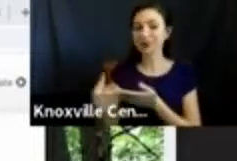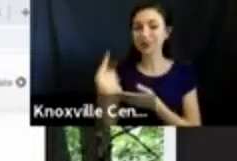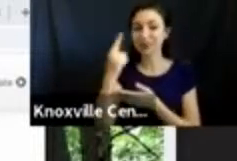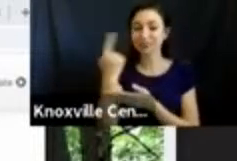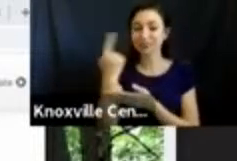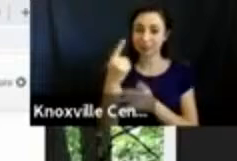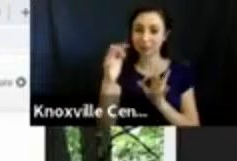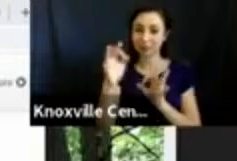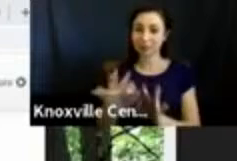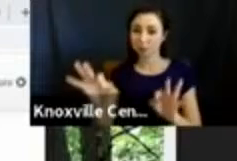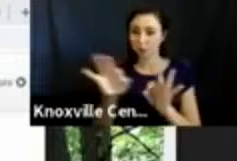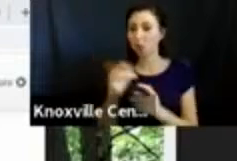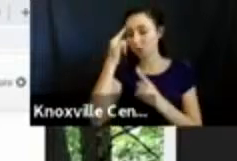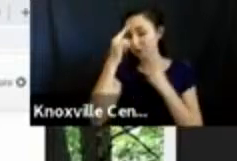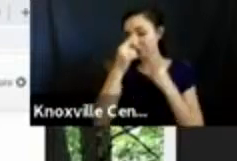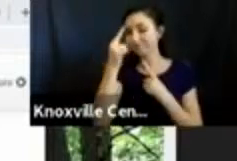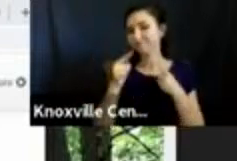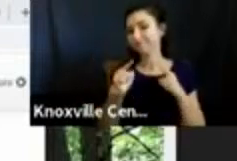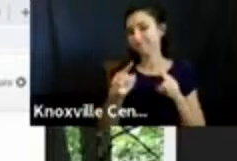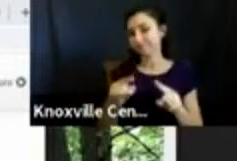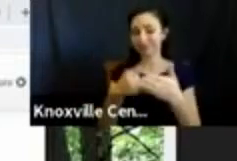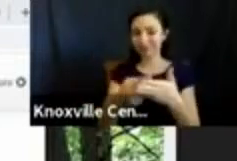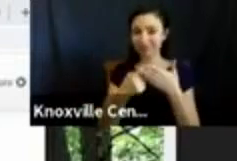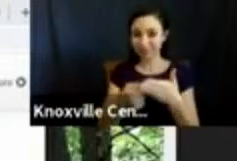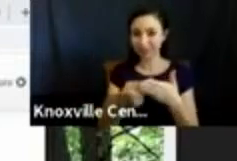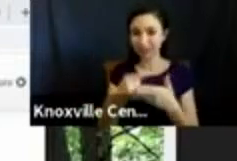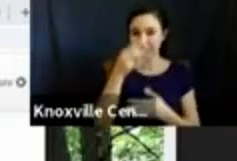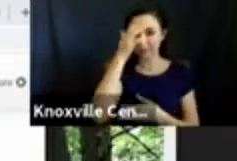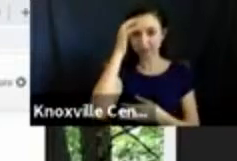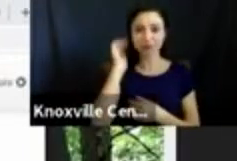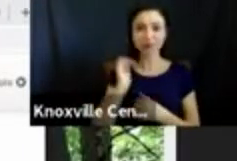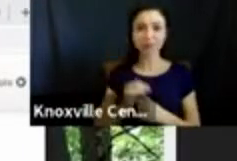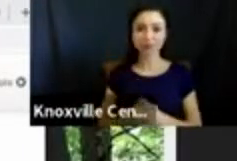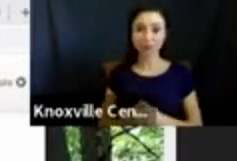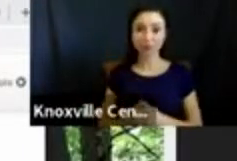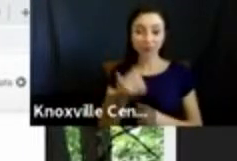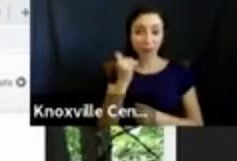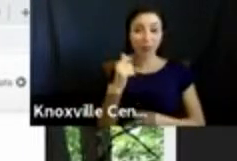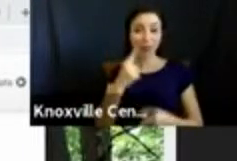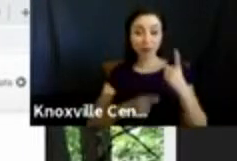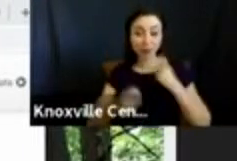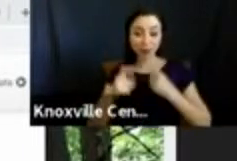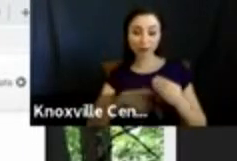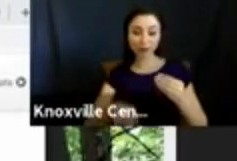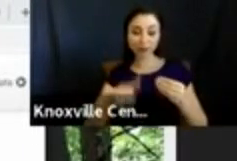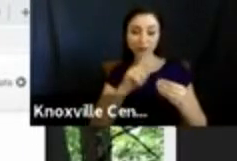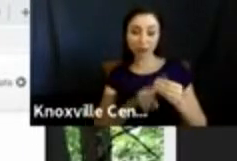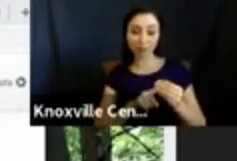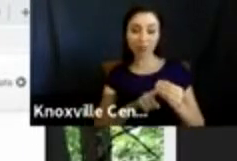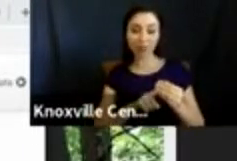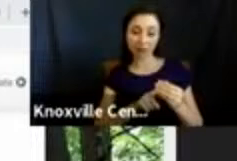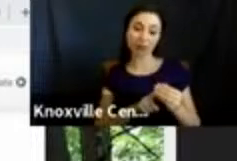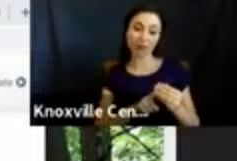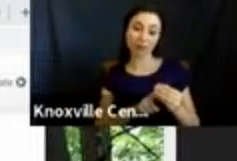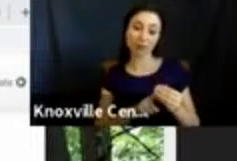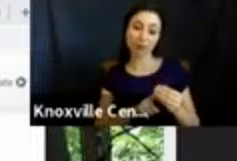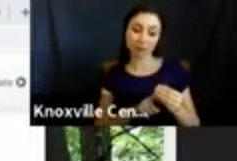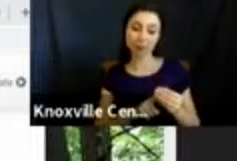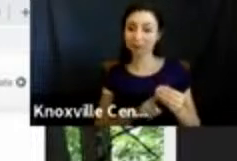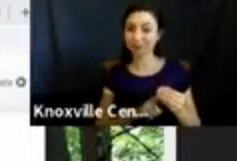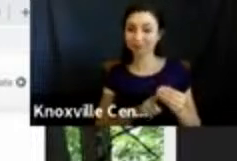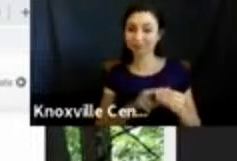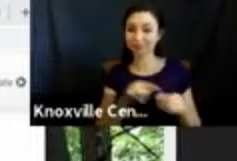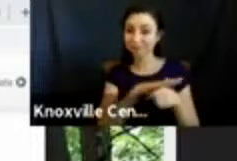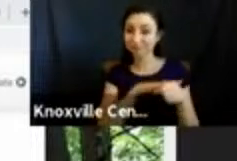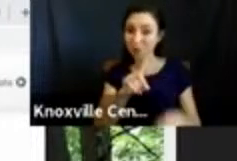discuss and we get further into our discussions. So any questions about our local data? Questions